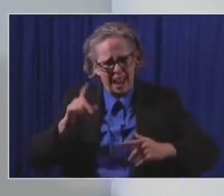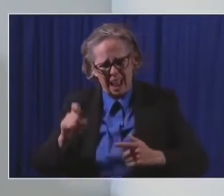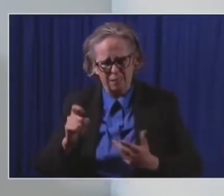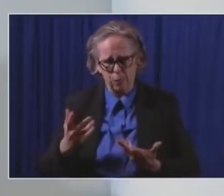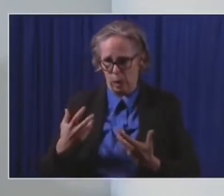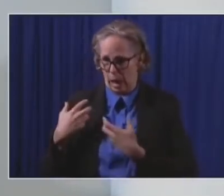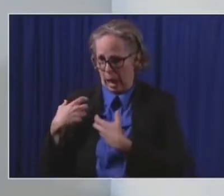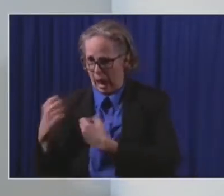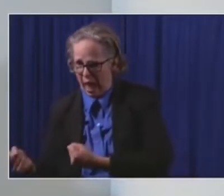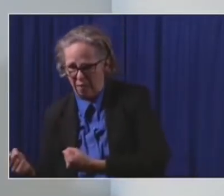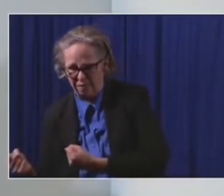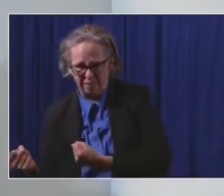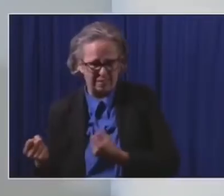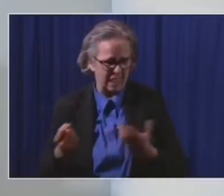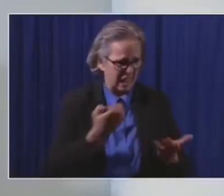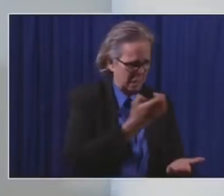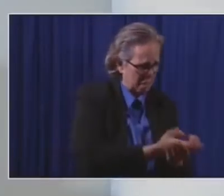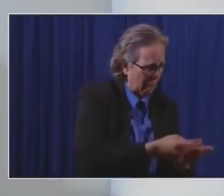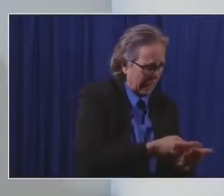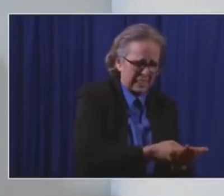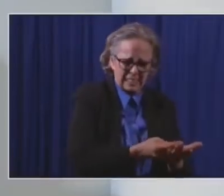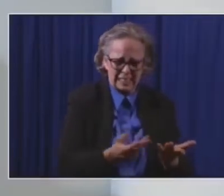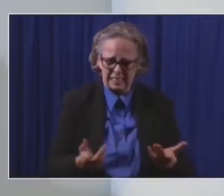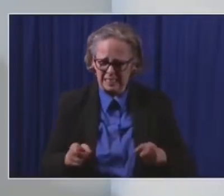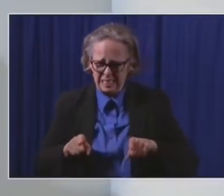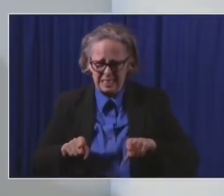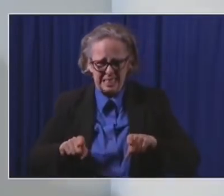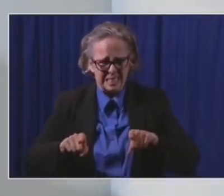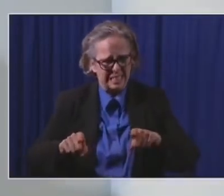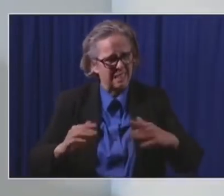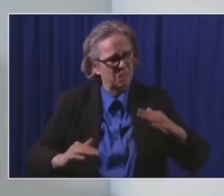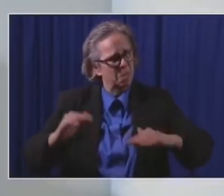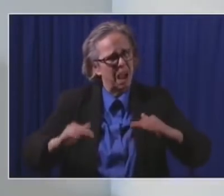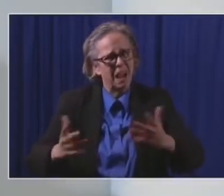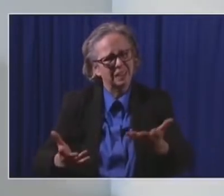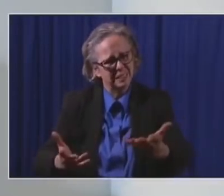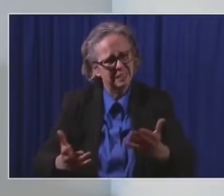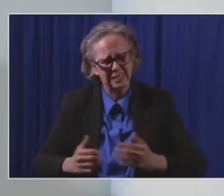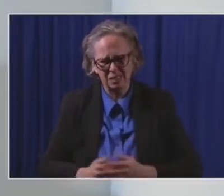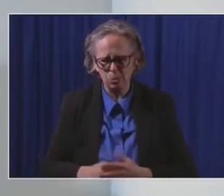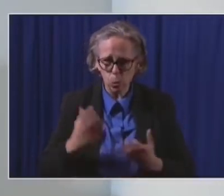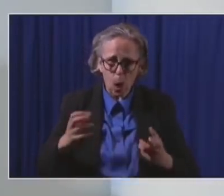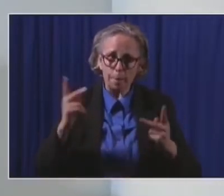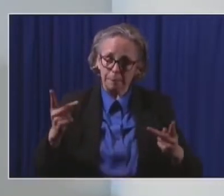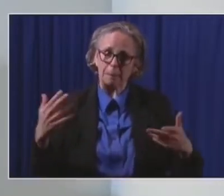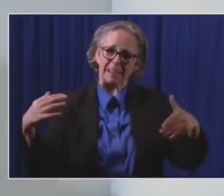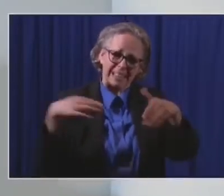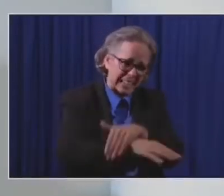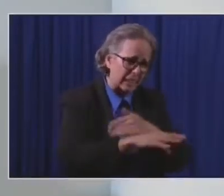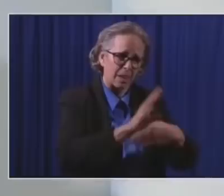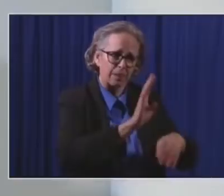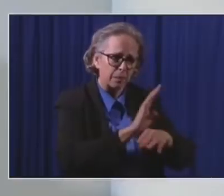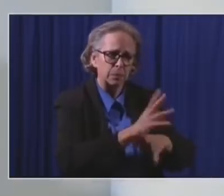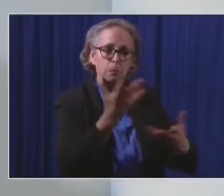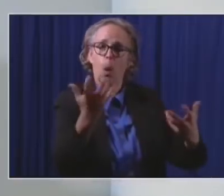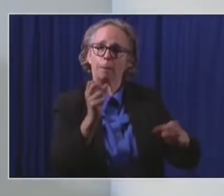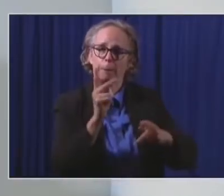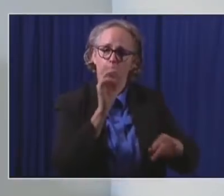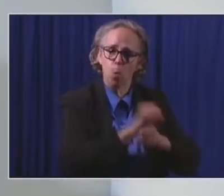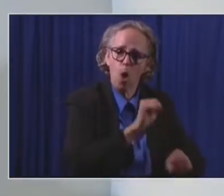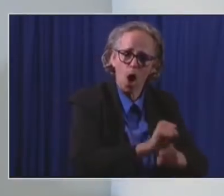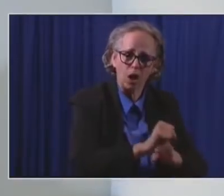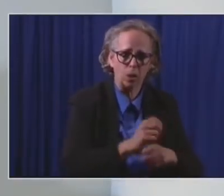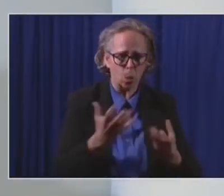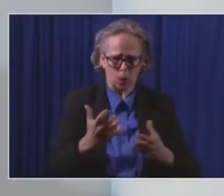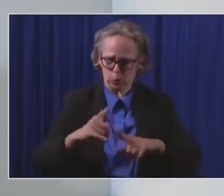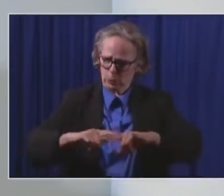have customers, that people will come in and want to do business, because we understand the balance between the health and economic consequences, and we want